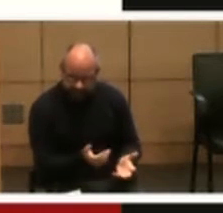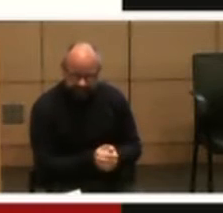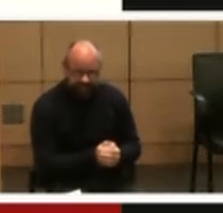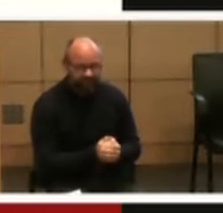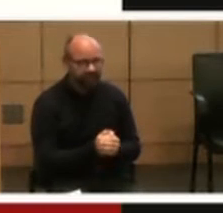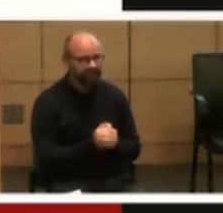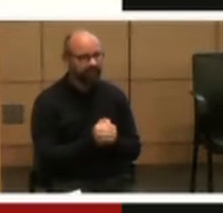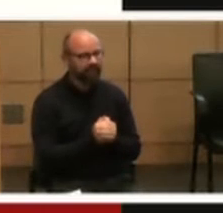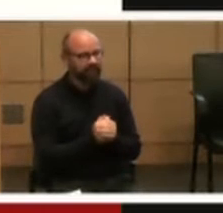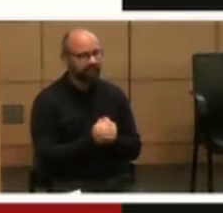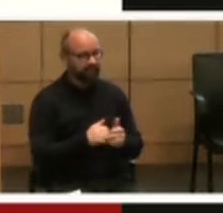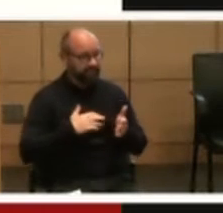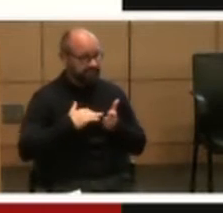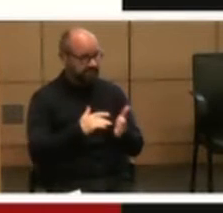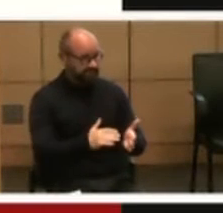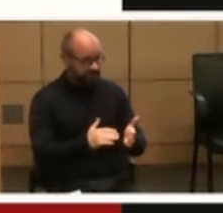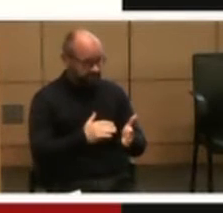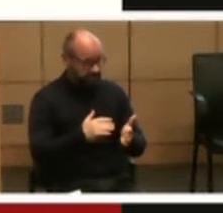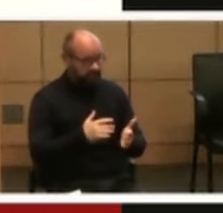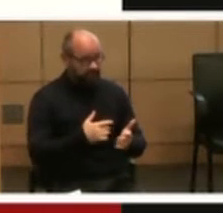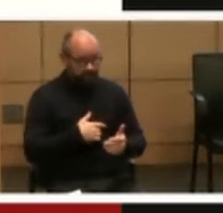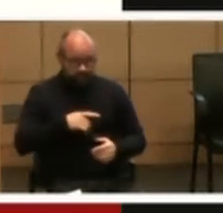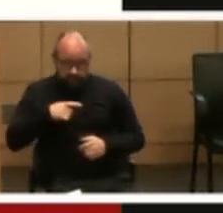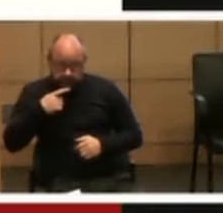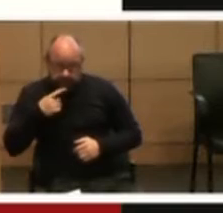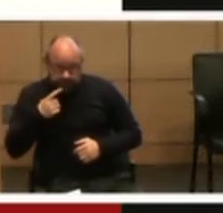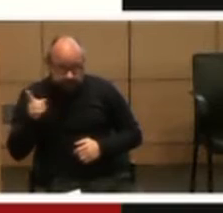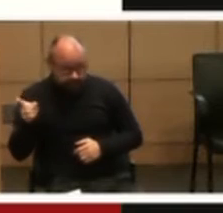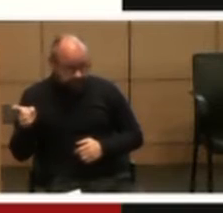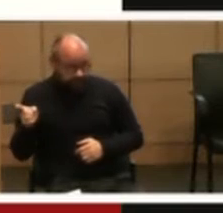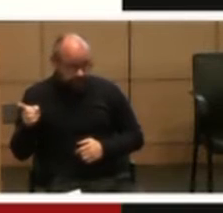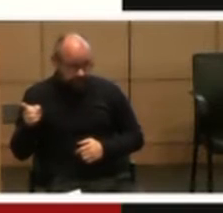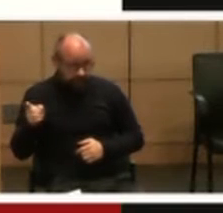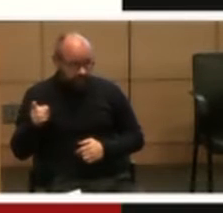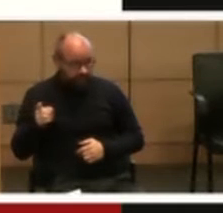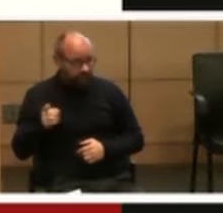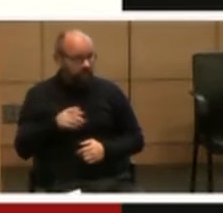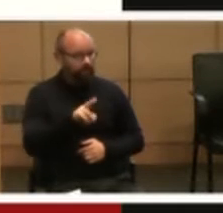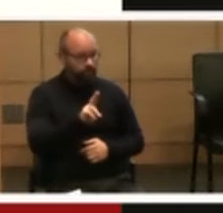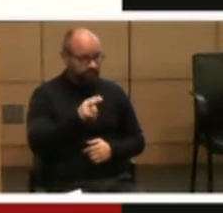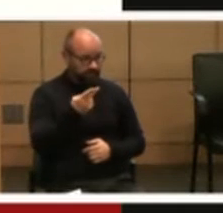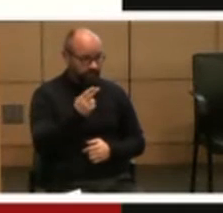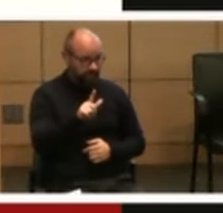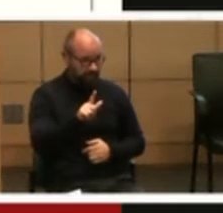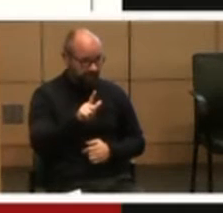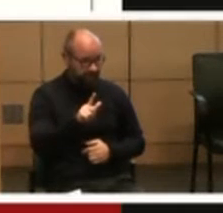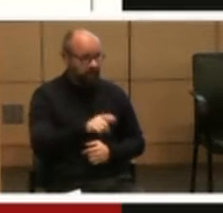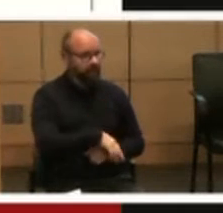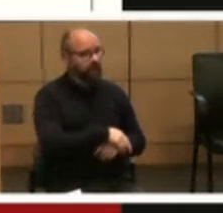done to validate them have looked at kids with normal hearing, unilateral hearing loss, and bilateral hearing loss.